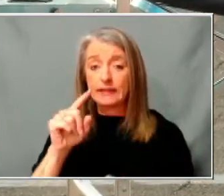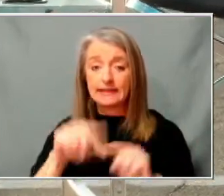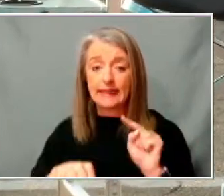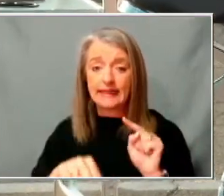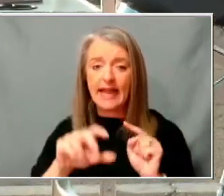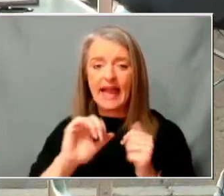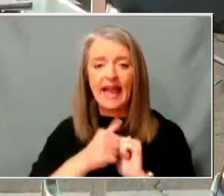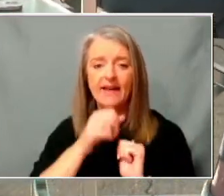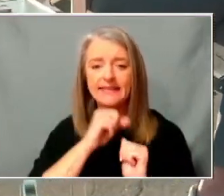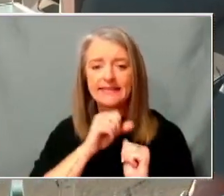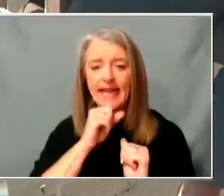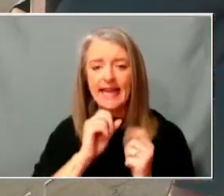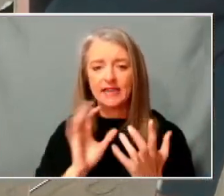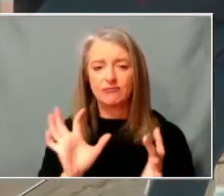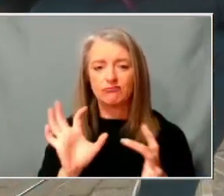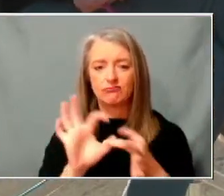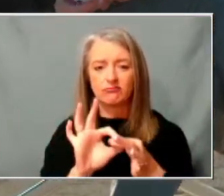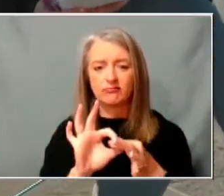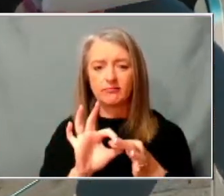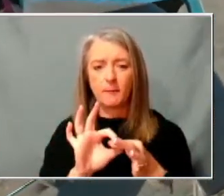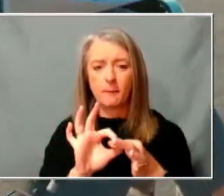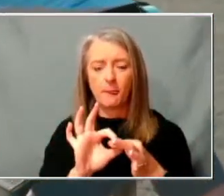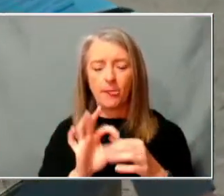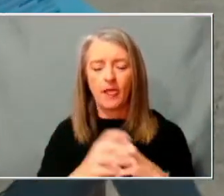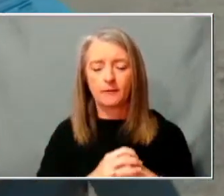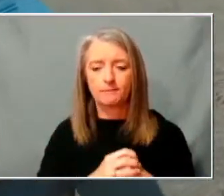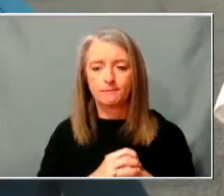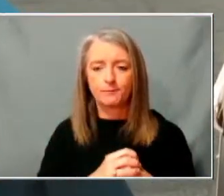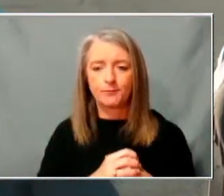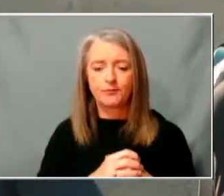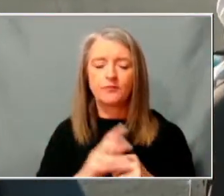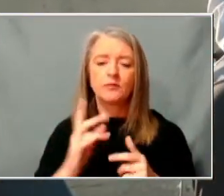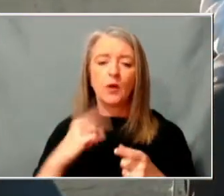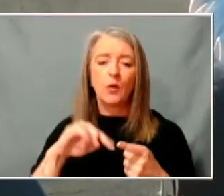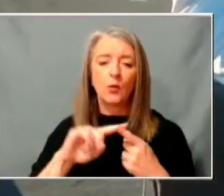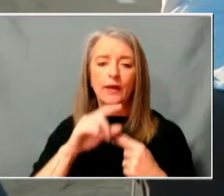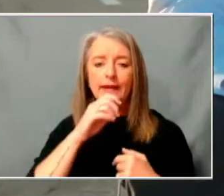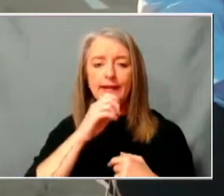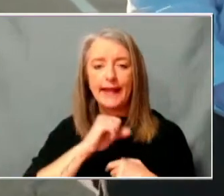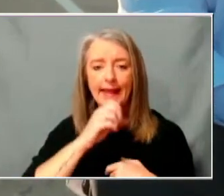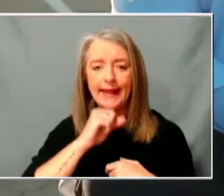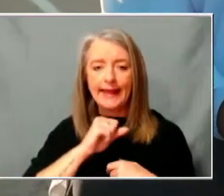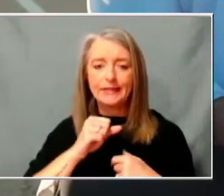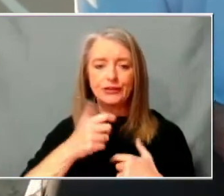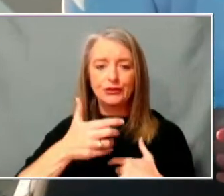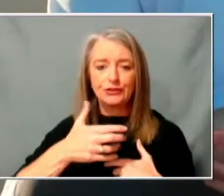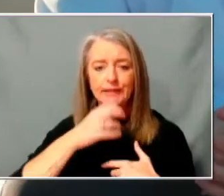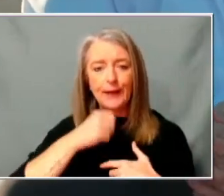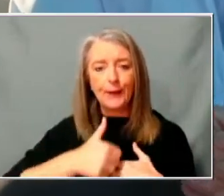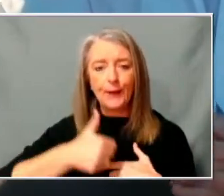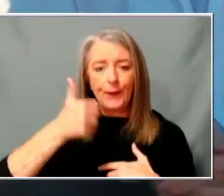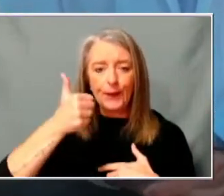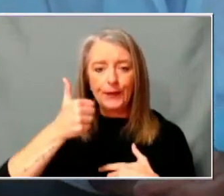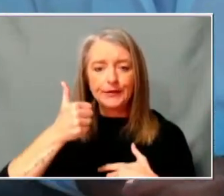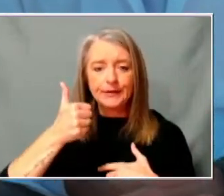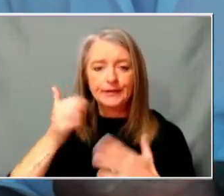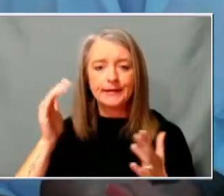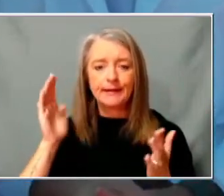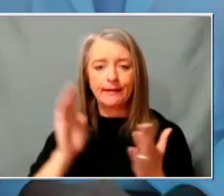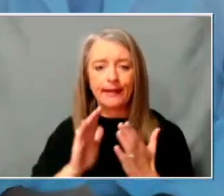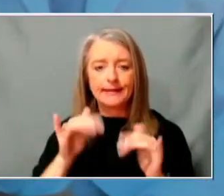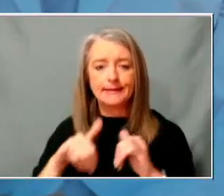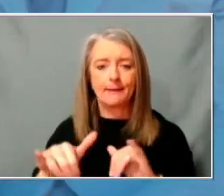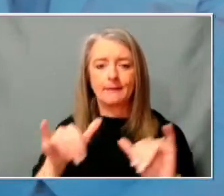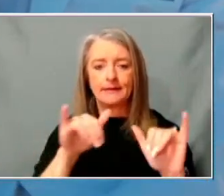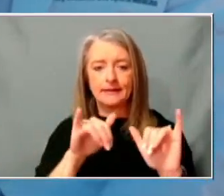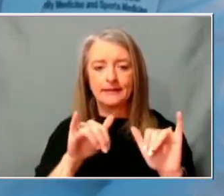part? Well, age certainly plays into the incidence part of it. As we get older, these instability events happen less commonly. So I think within football athletes, whether